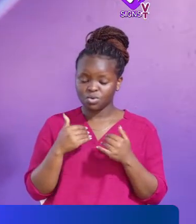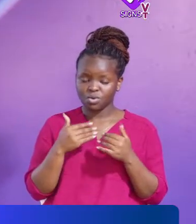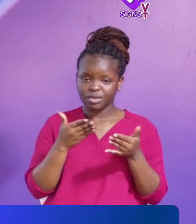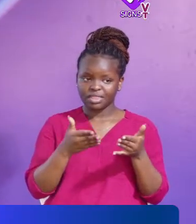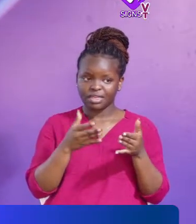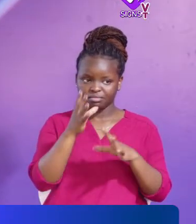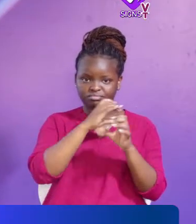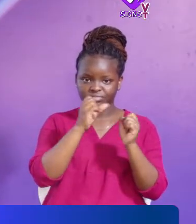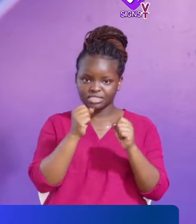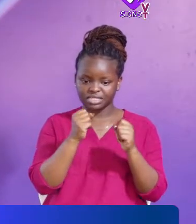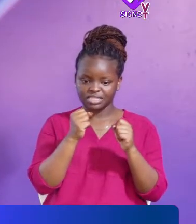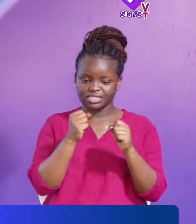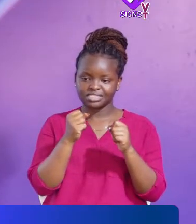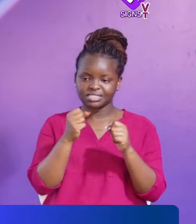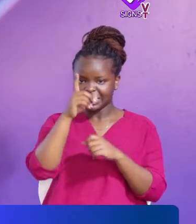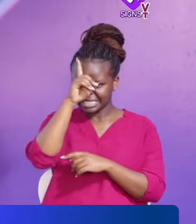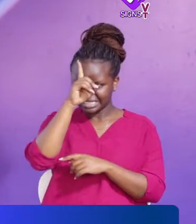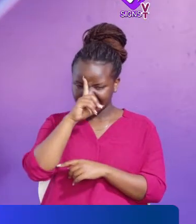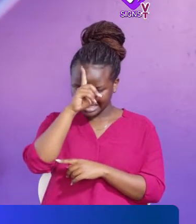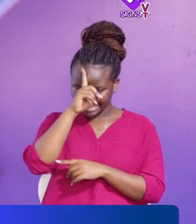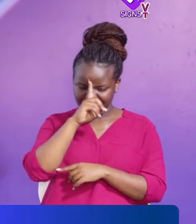they are on serious,